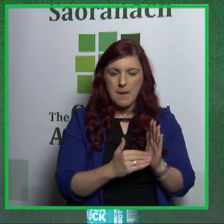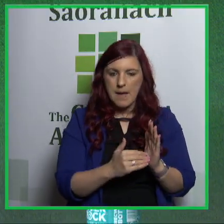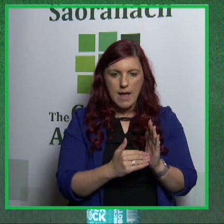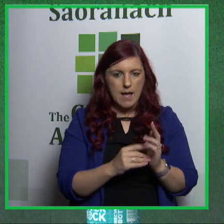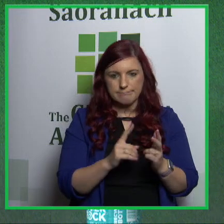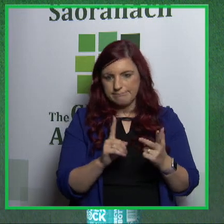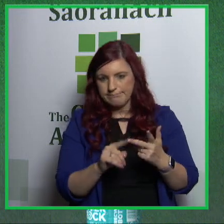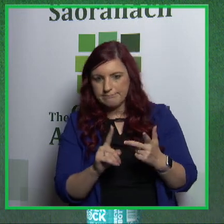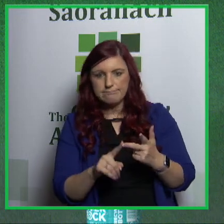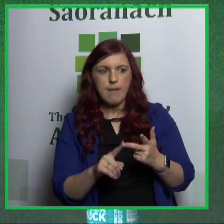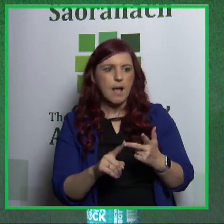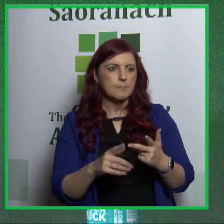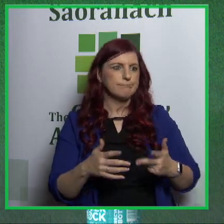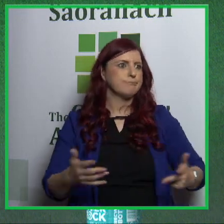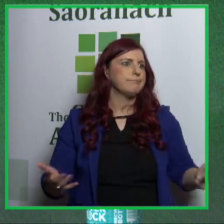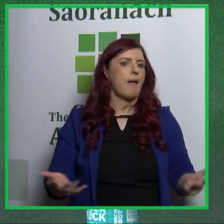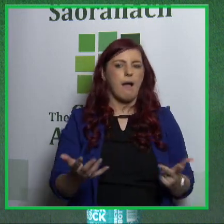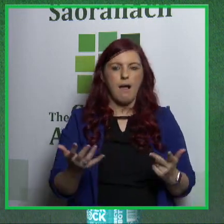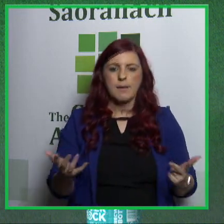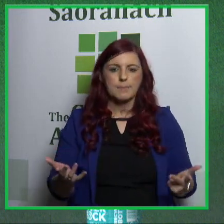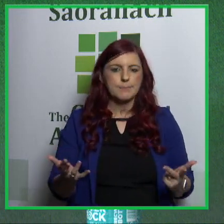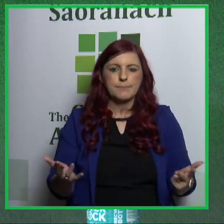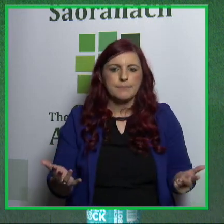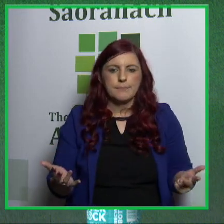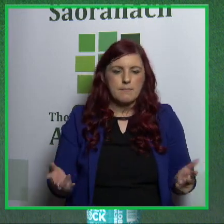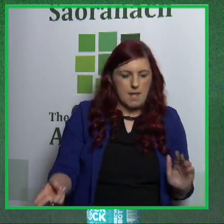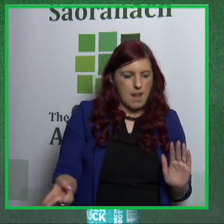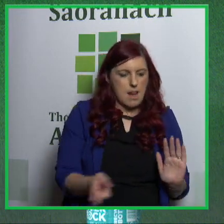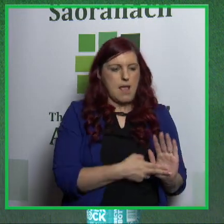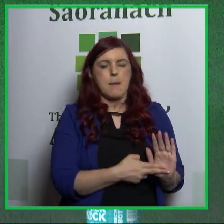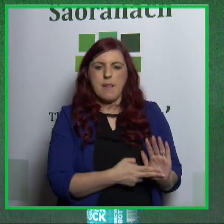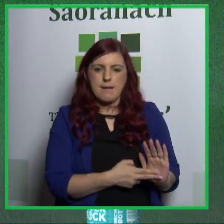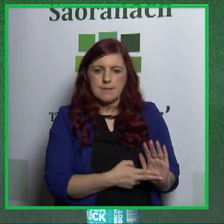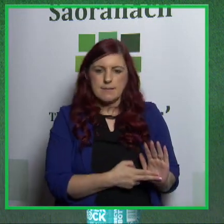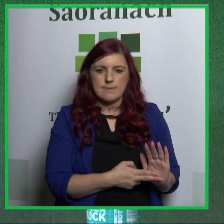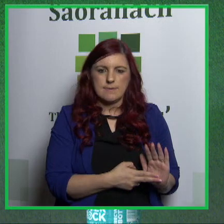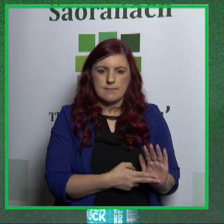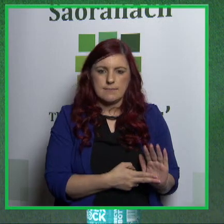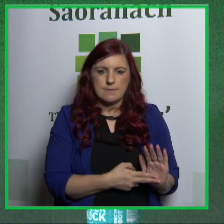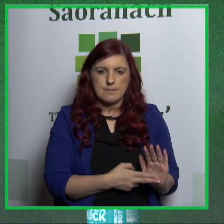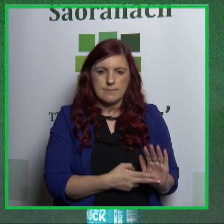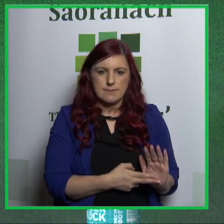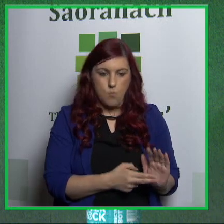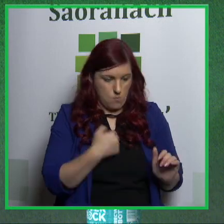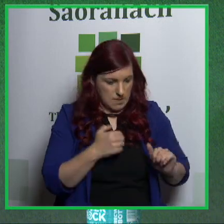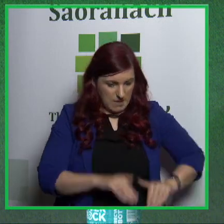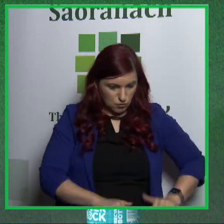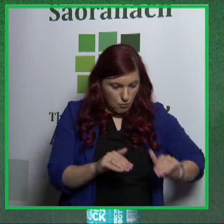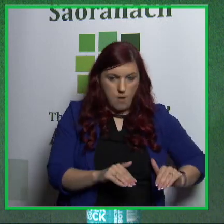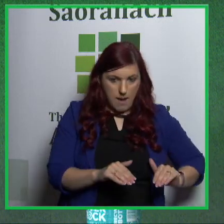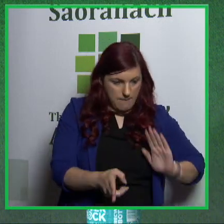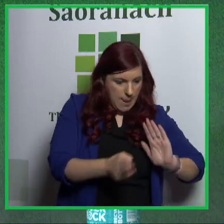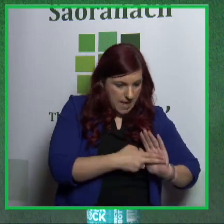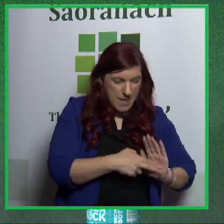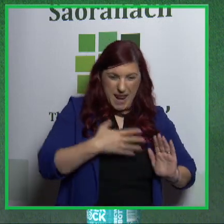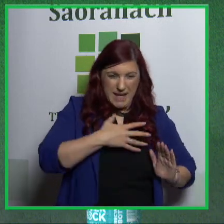being literally, like, labellised since you're a child. Having a label on you and you can never get